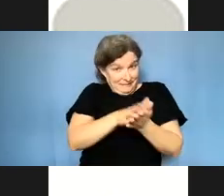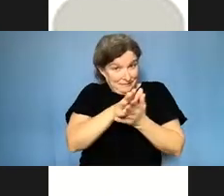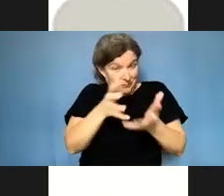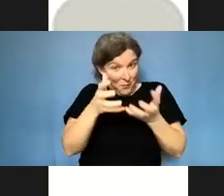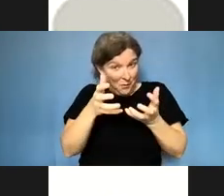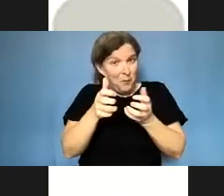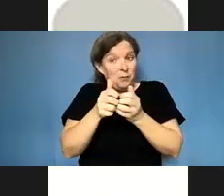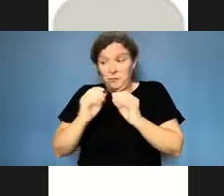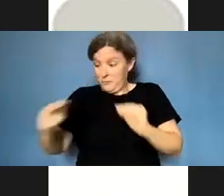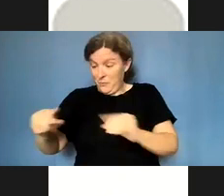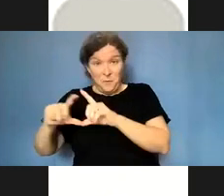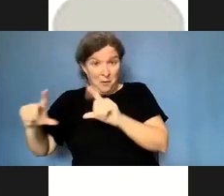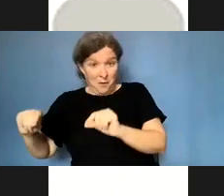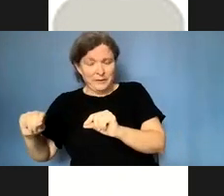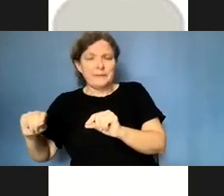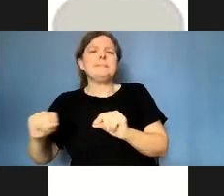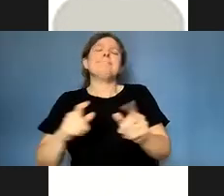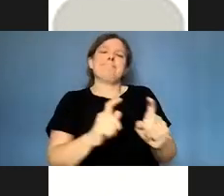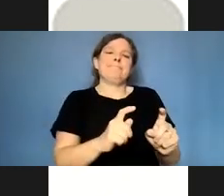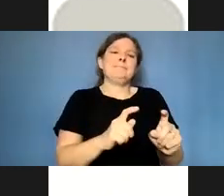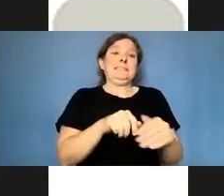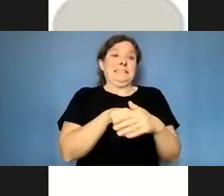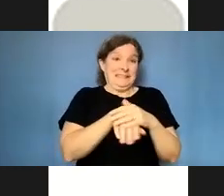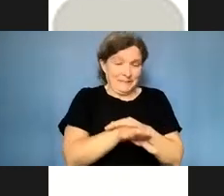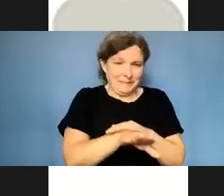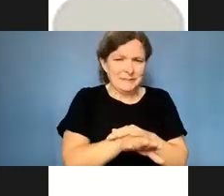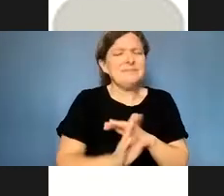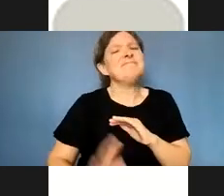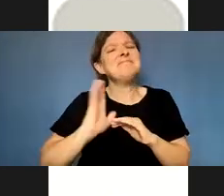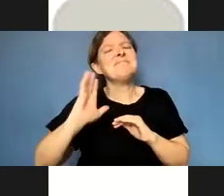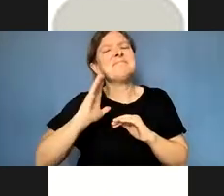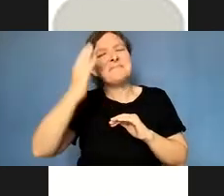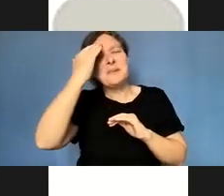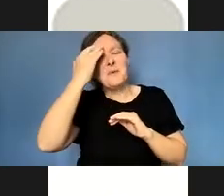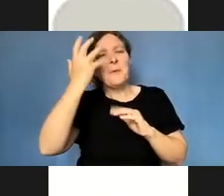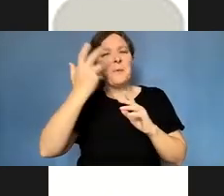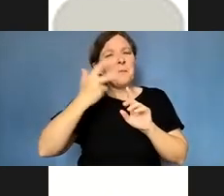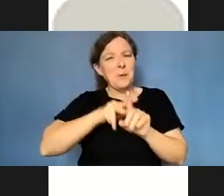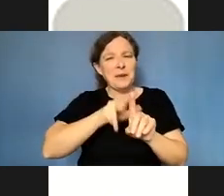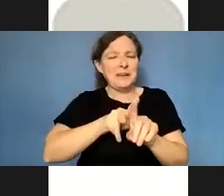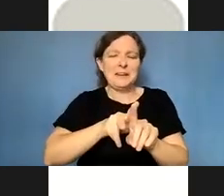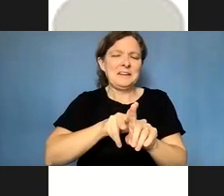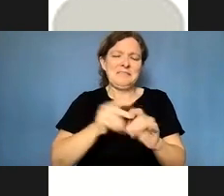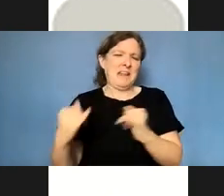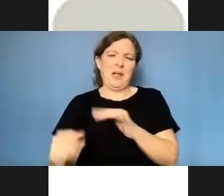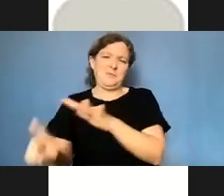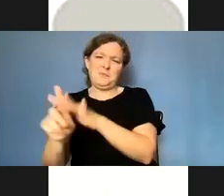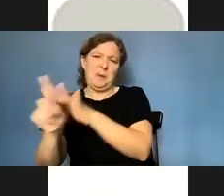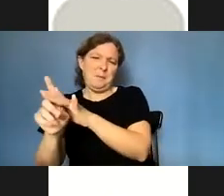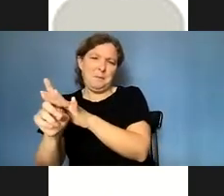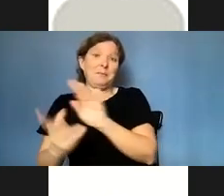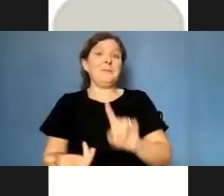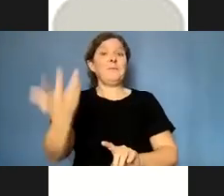without an OHIP card, when we were still doing vaccine bookings, now it's walk-in, it's not the same, but back when we were